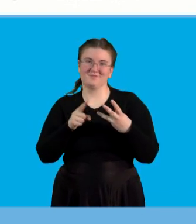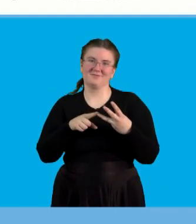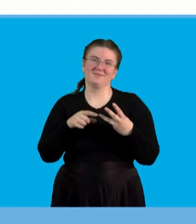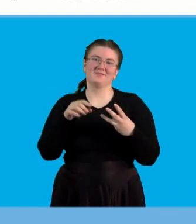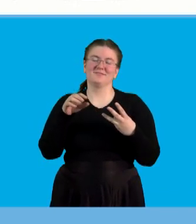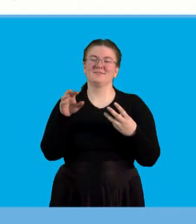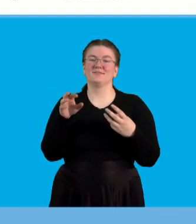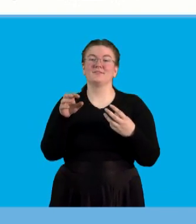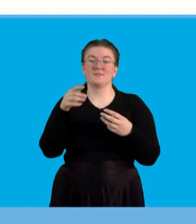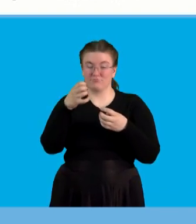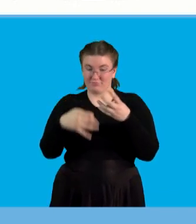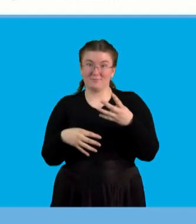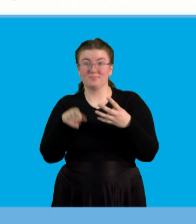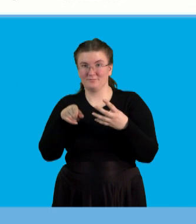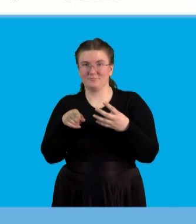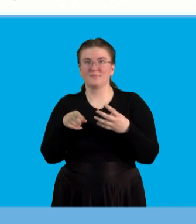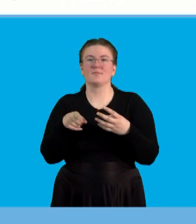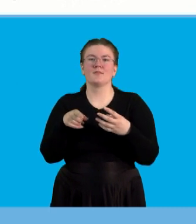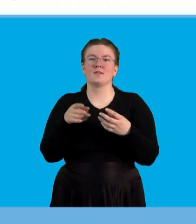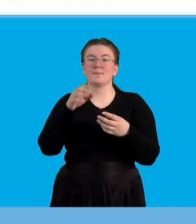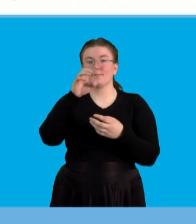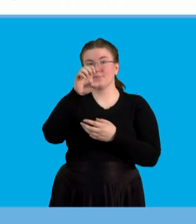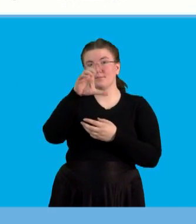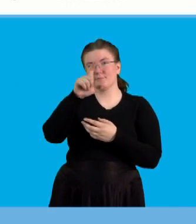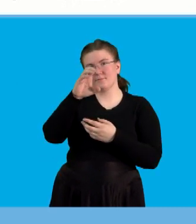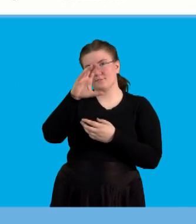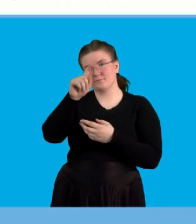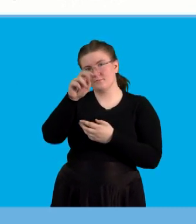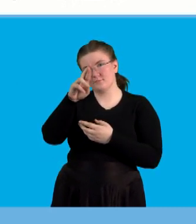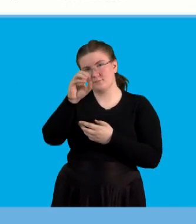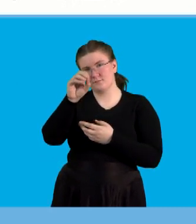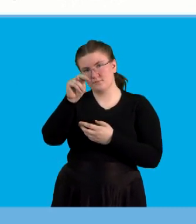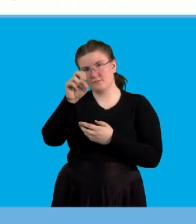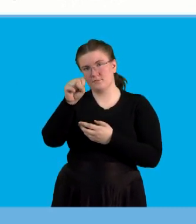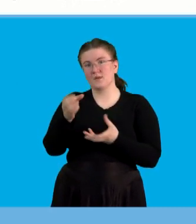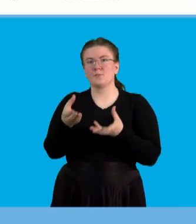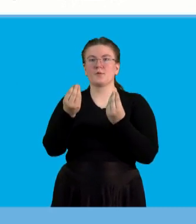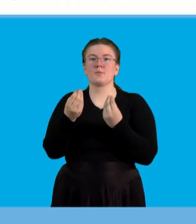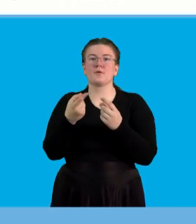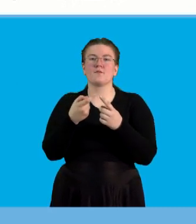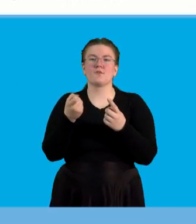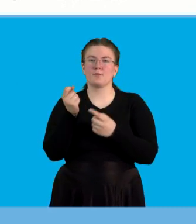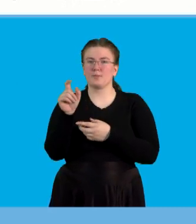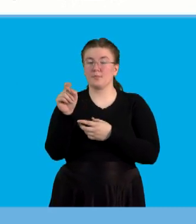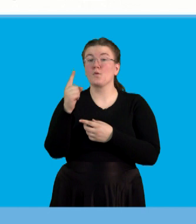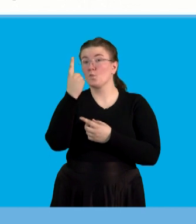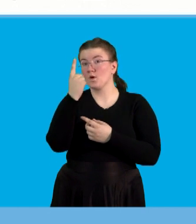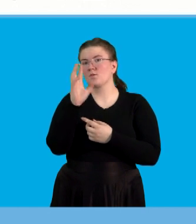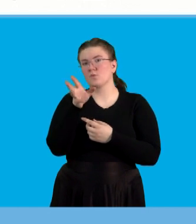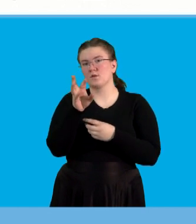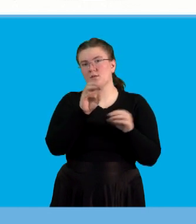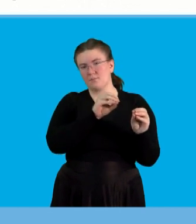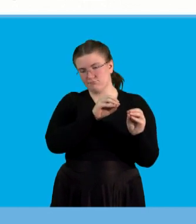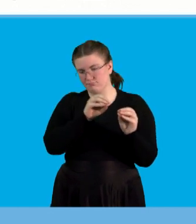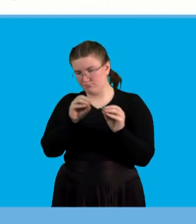of the atom, whereas the electrons are forming an electron cloud. They are the ones that are going to be moving around from one